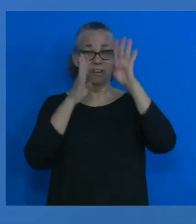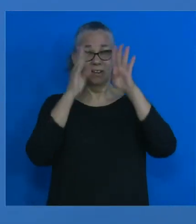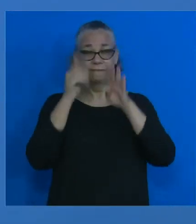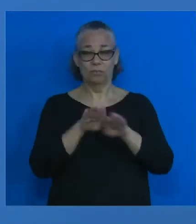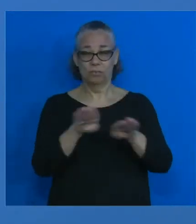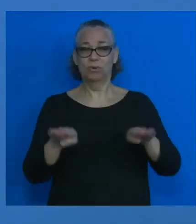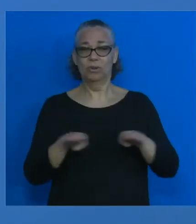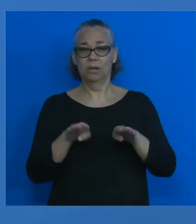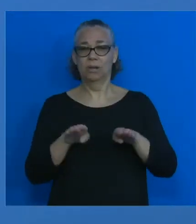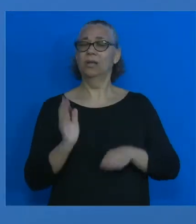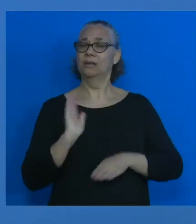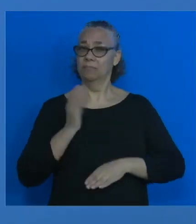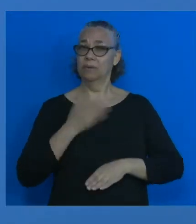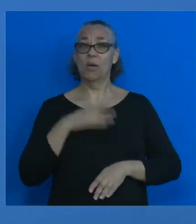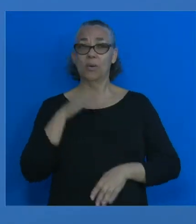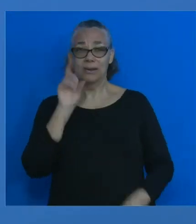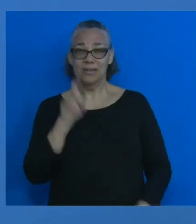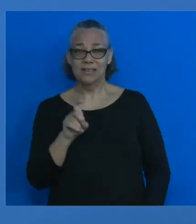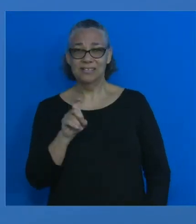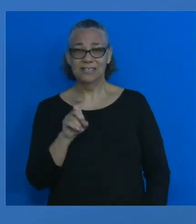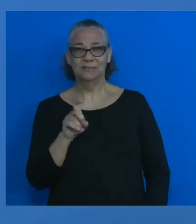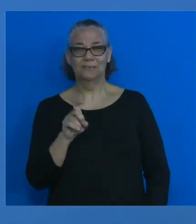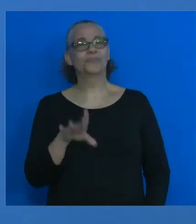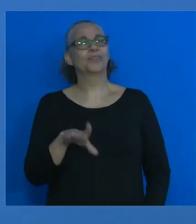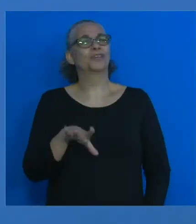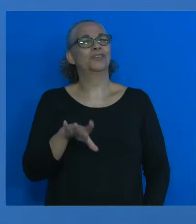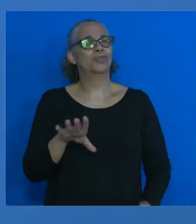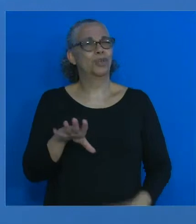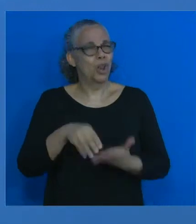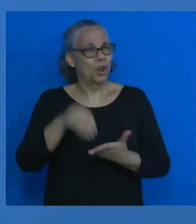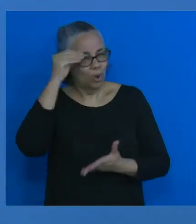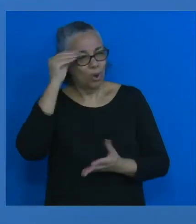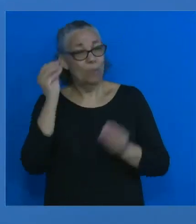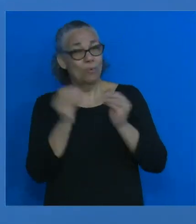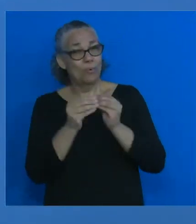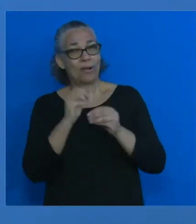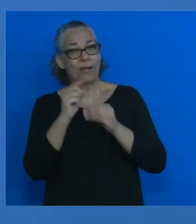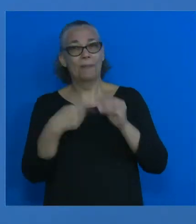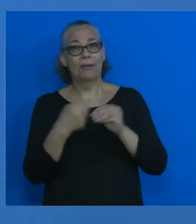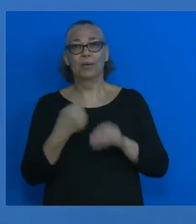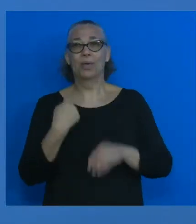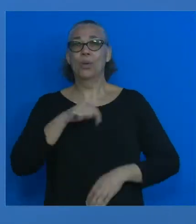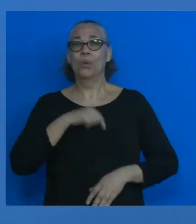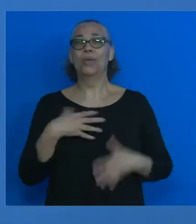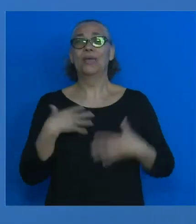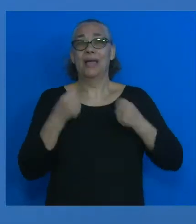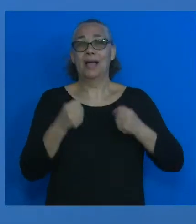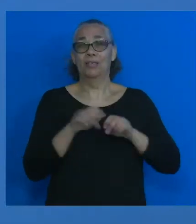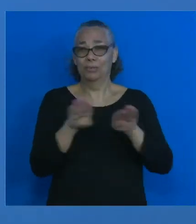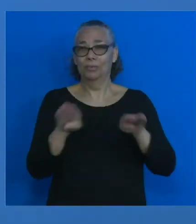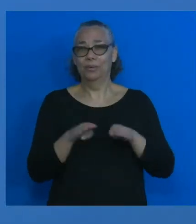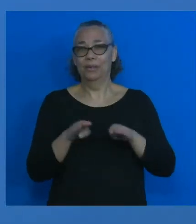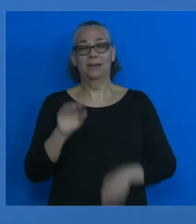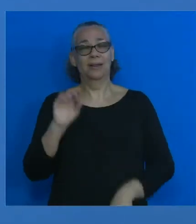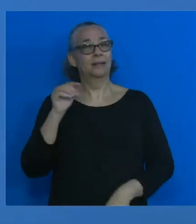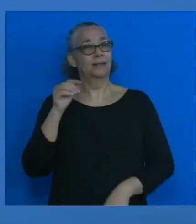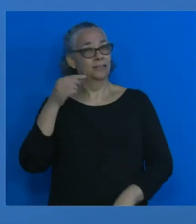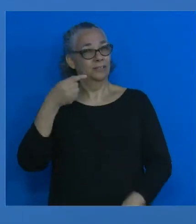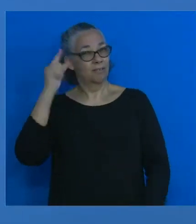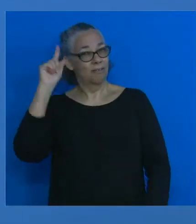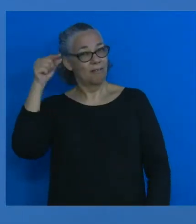our needs. You can find out more information about We Health Bermuda at